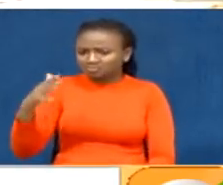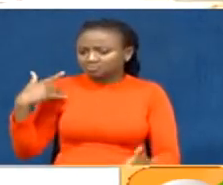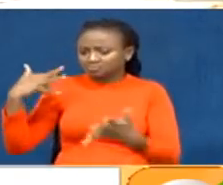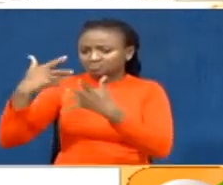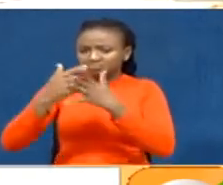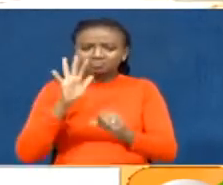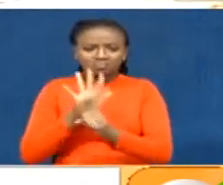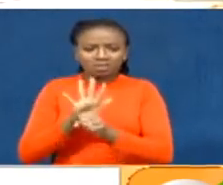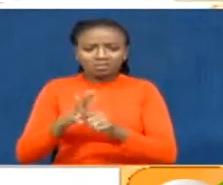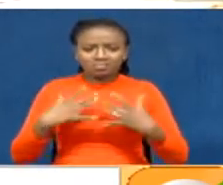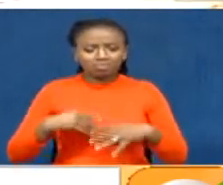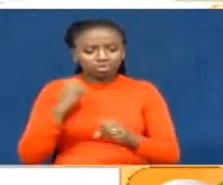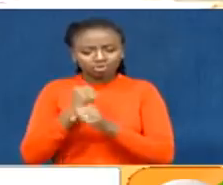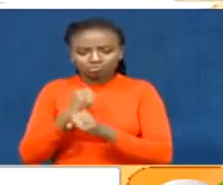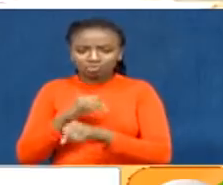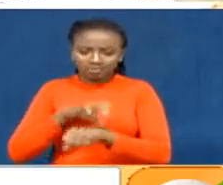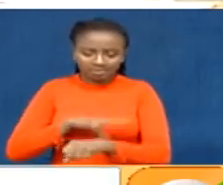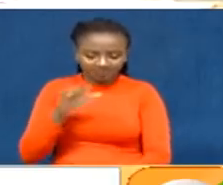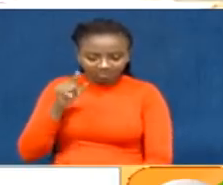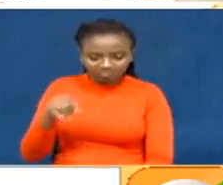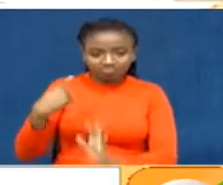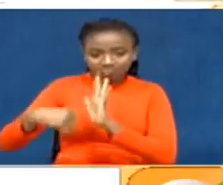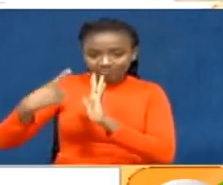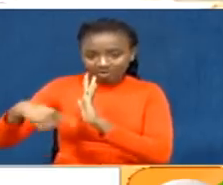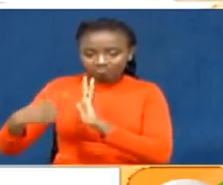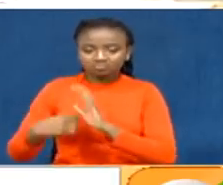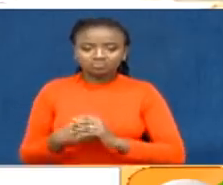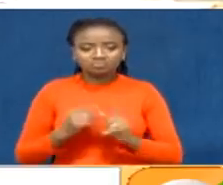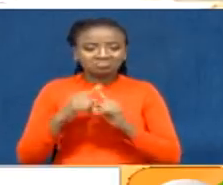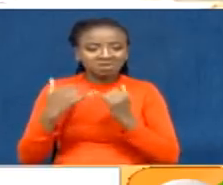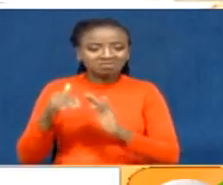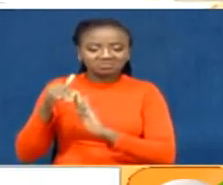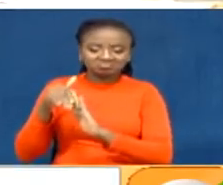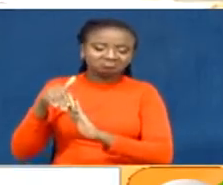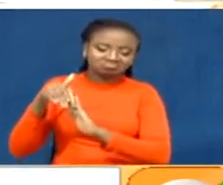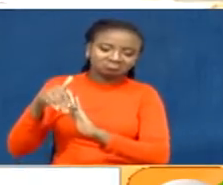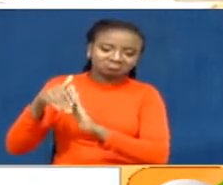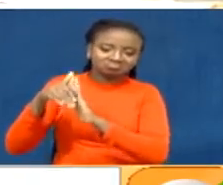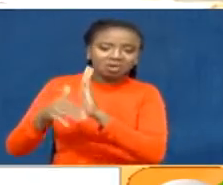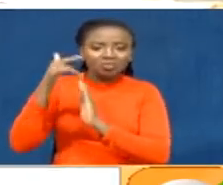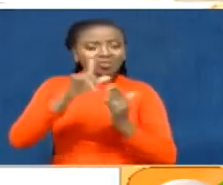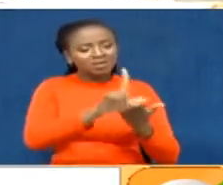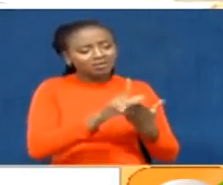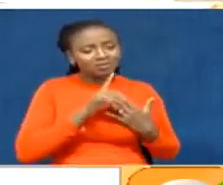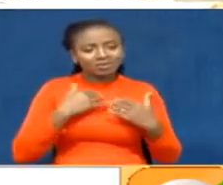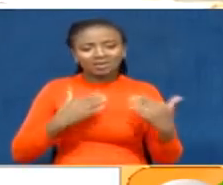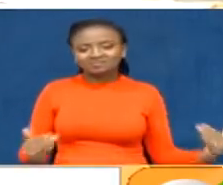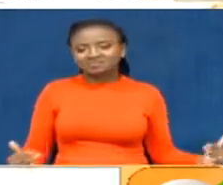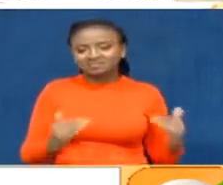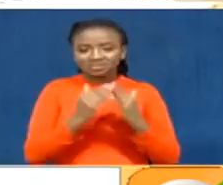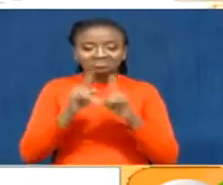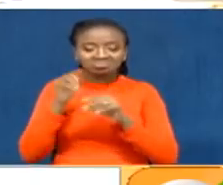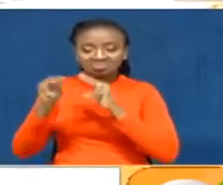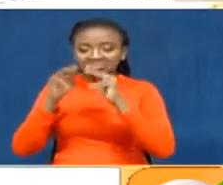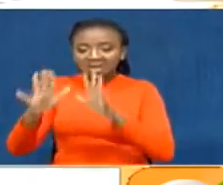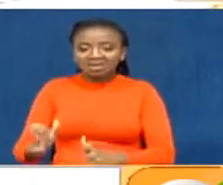lifeline of Kakamega County and the Western region to a large extent has sunk under the weight of debt and mismanagement. And